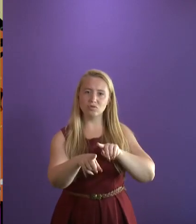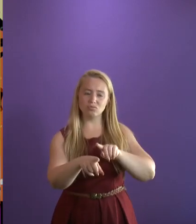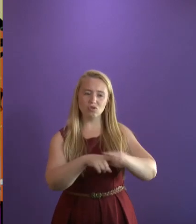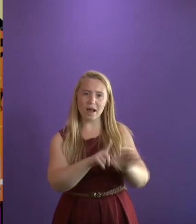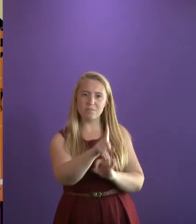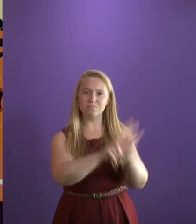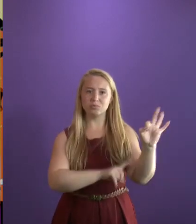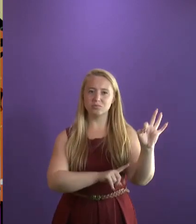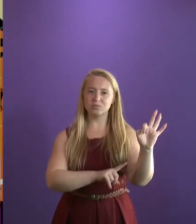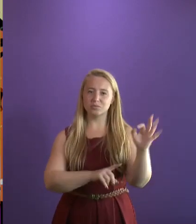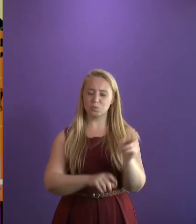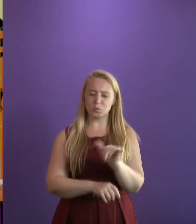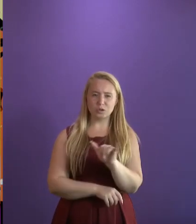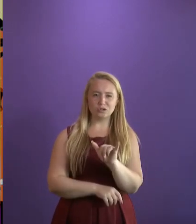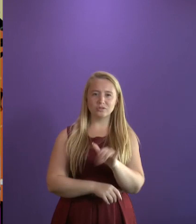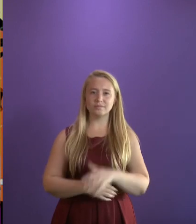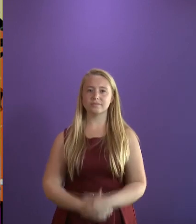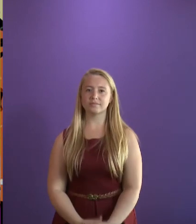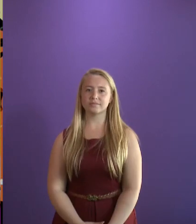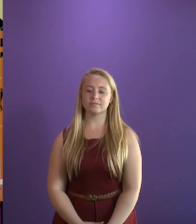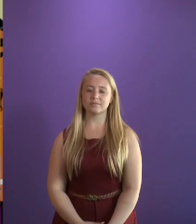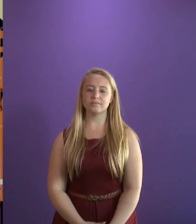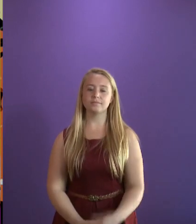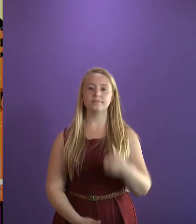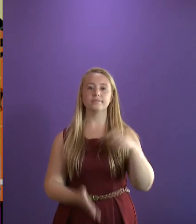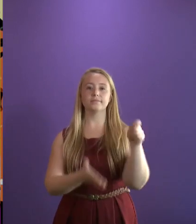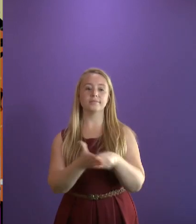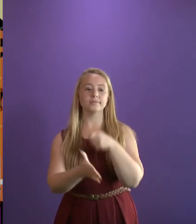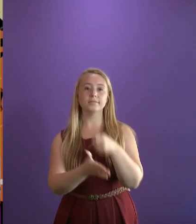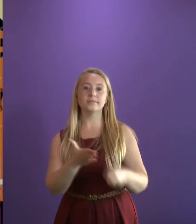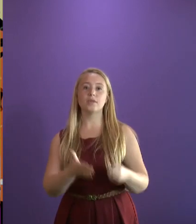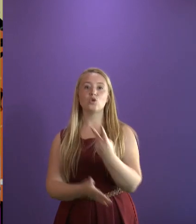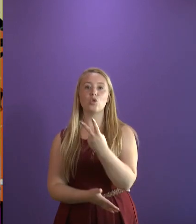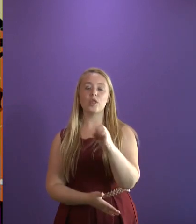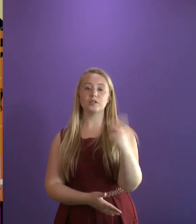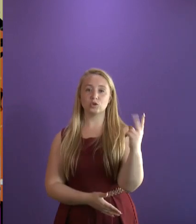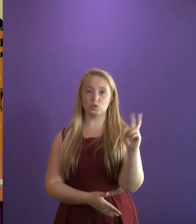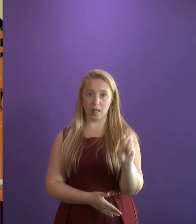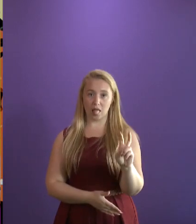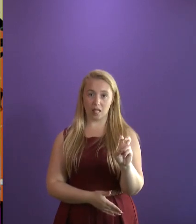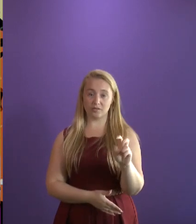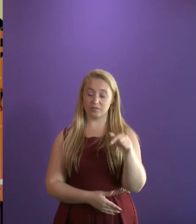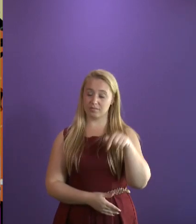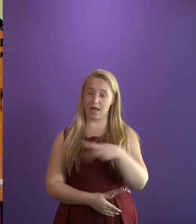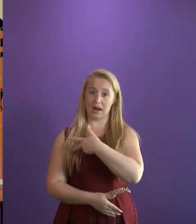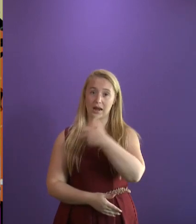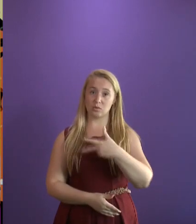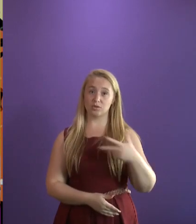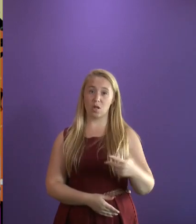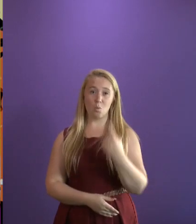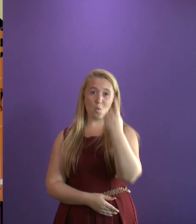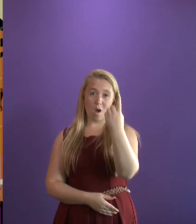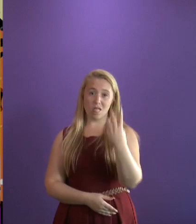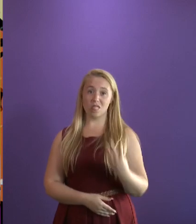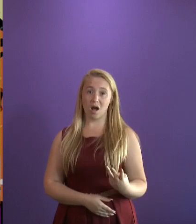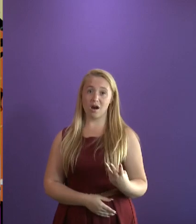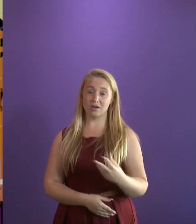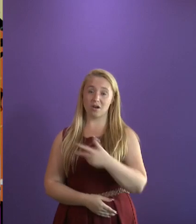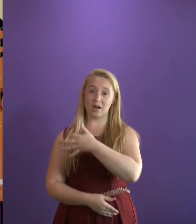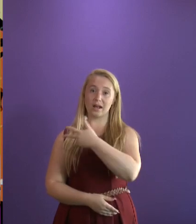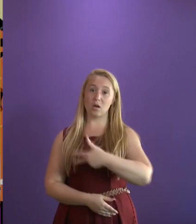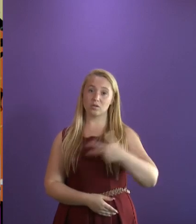make something different? I was first elected in 2012 and I entered a council where currently only a third of our councillors